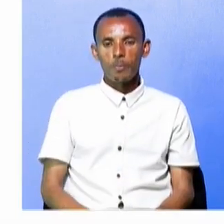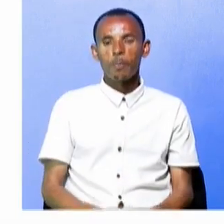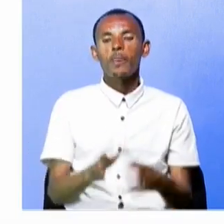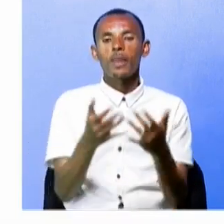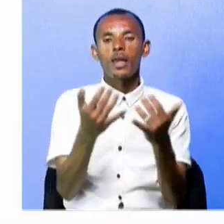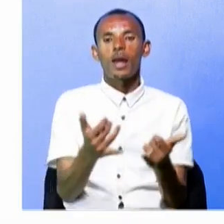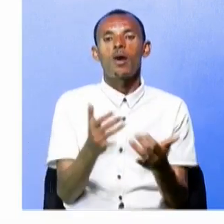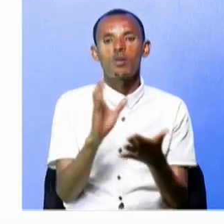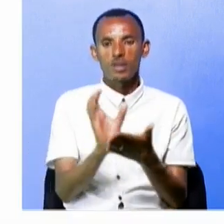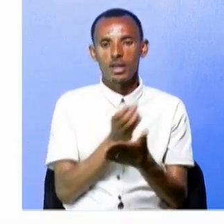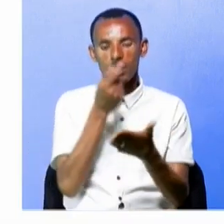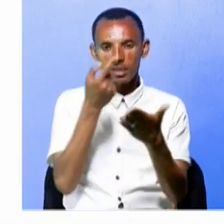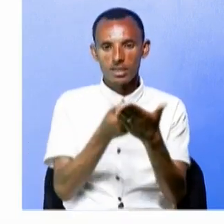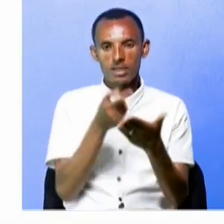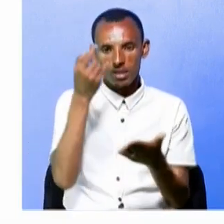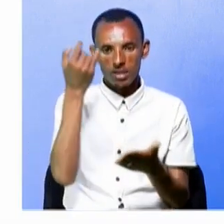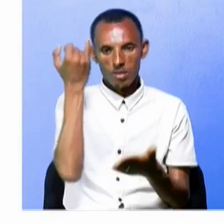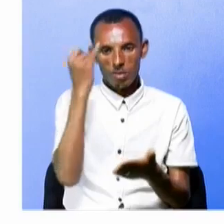now take this.